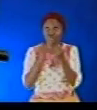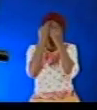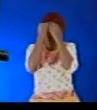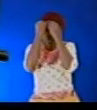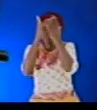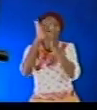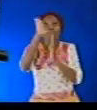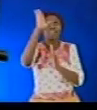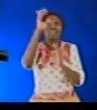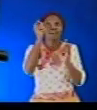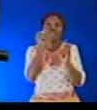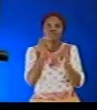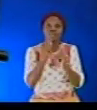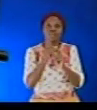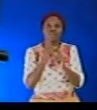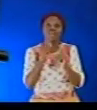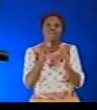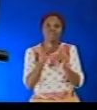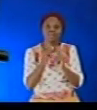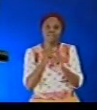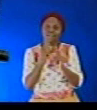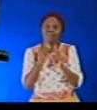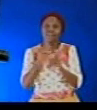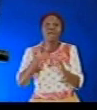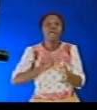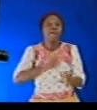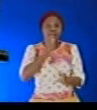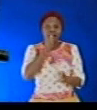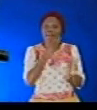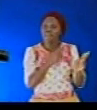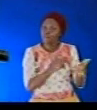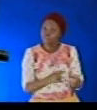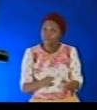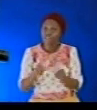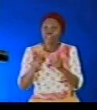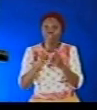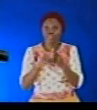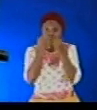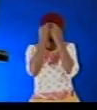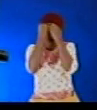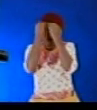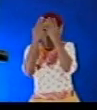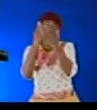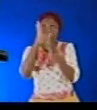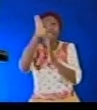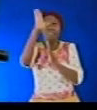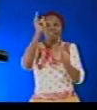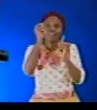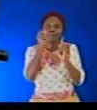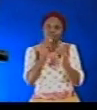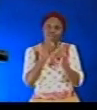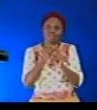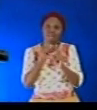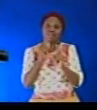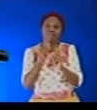to obey thy word. I am ready to obey